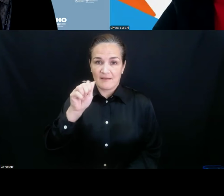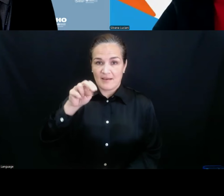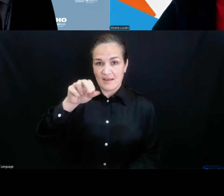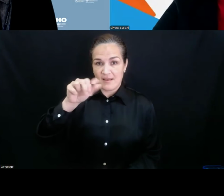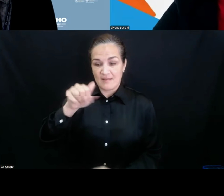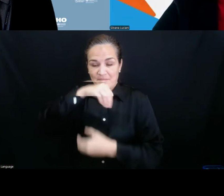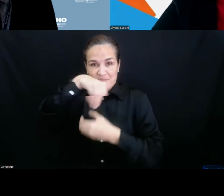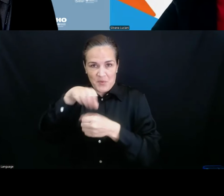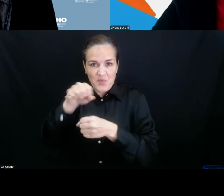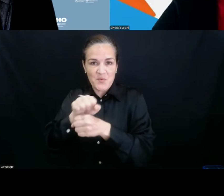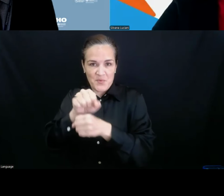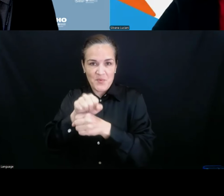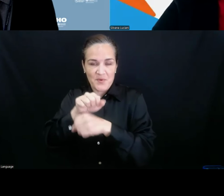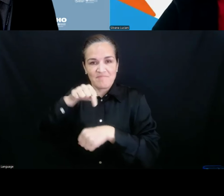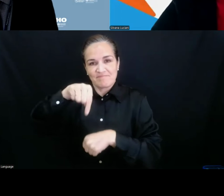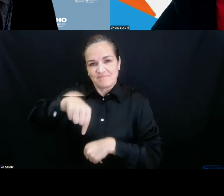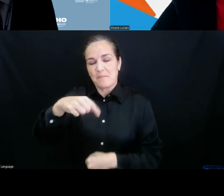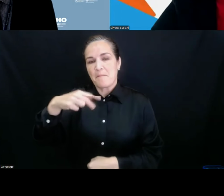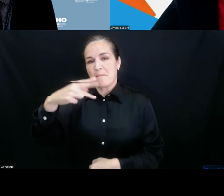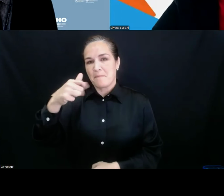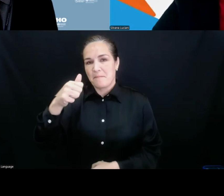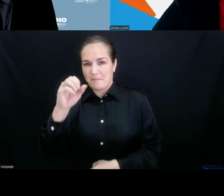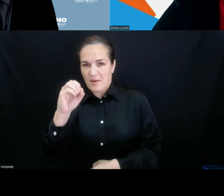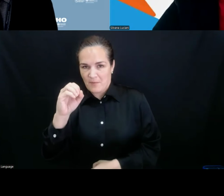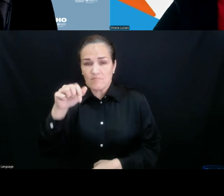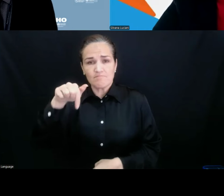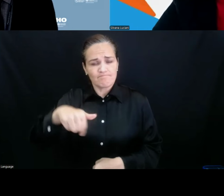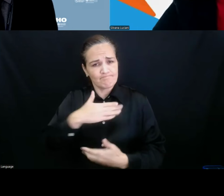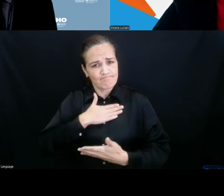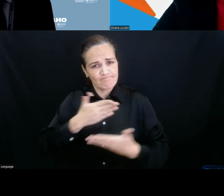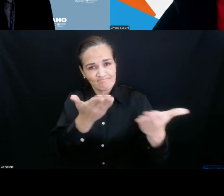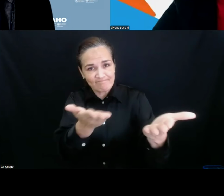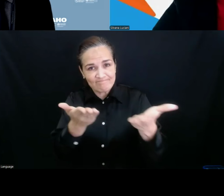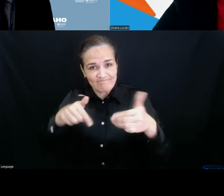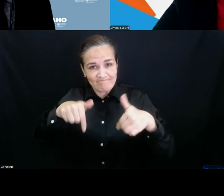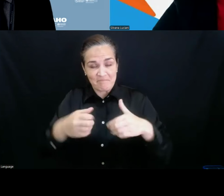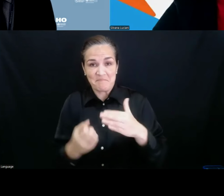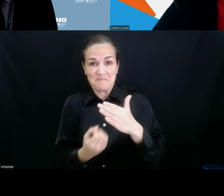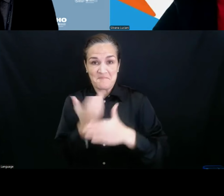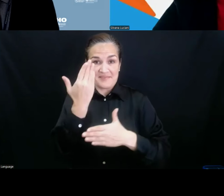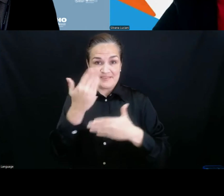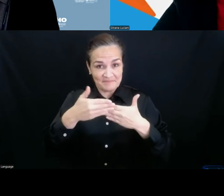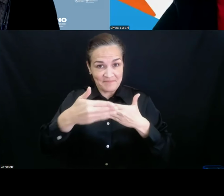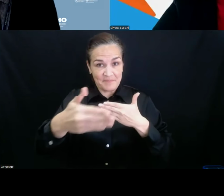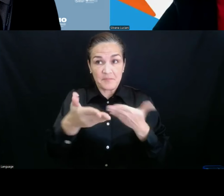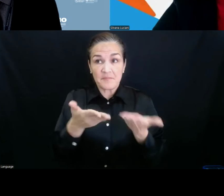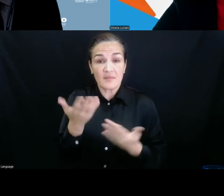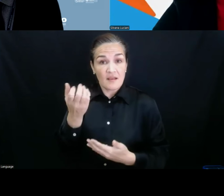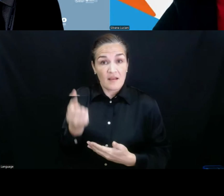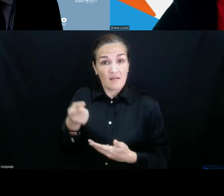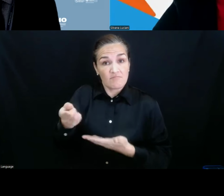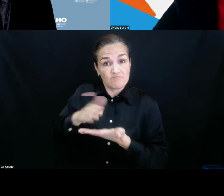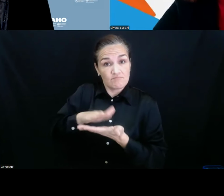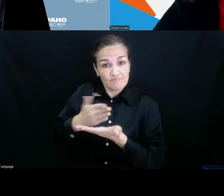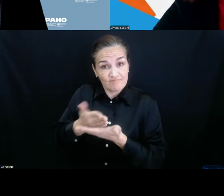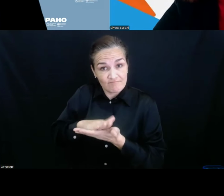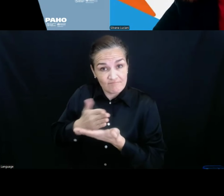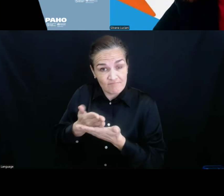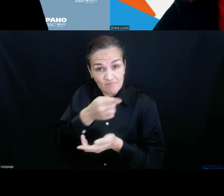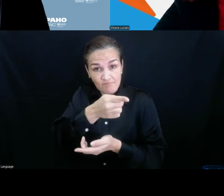es un placer estar the hasta aquí e Unit iniciar con on este webinar. Non-Communicable Diseases Tenemos and traducción Prevention of Violence simultánea, and así que Trauma.